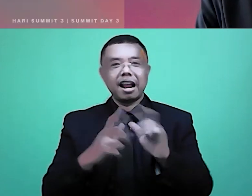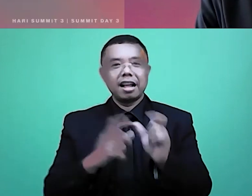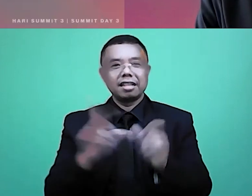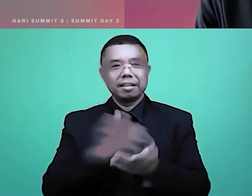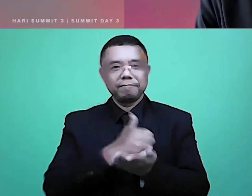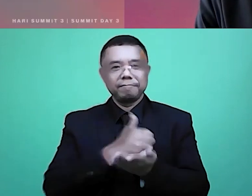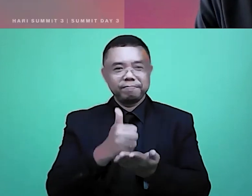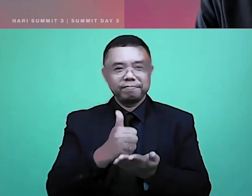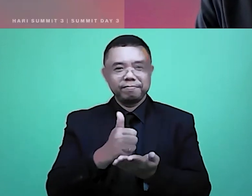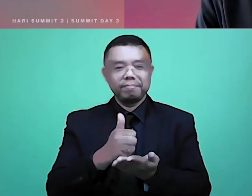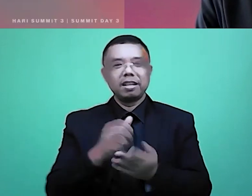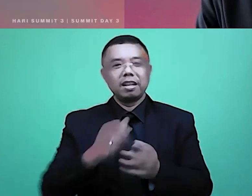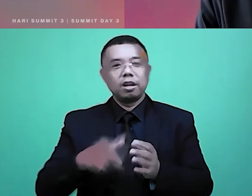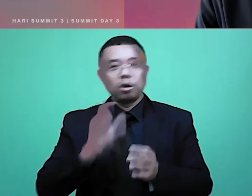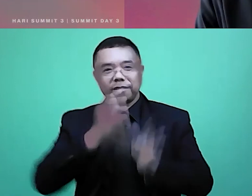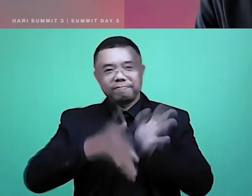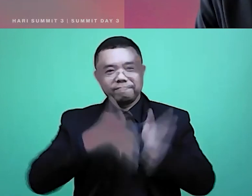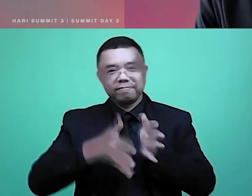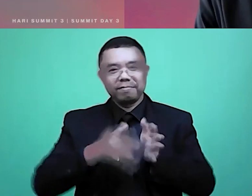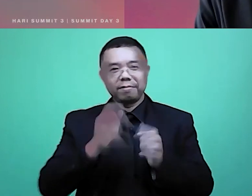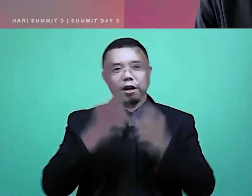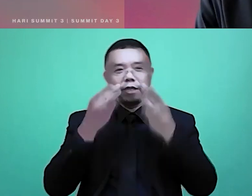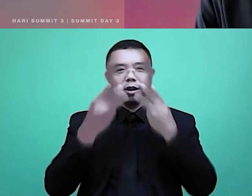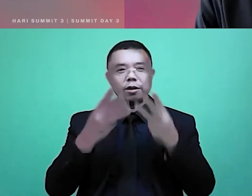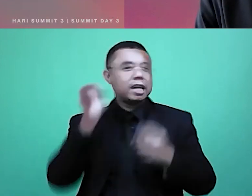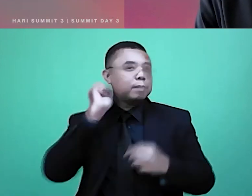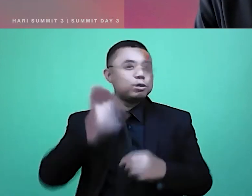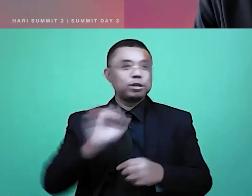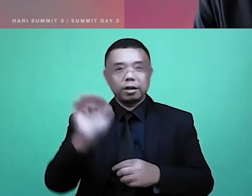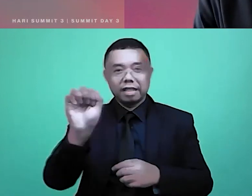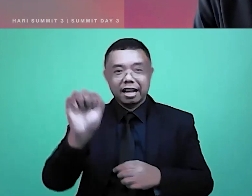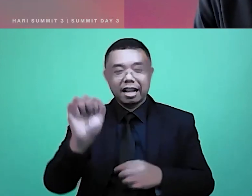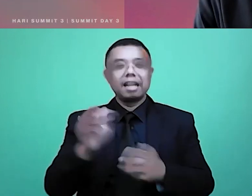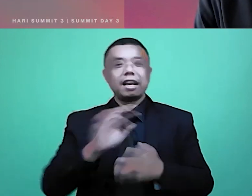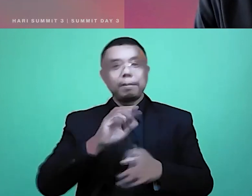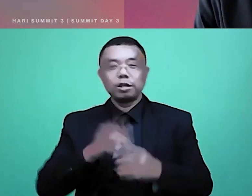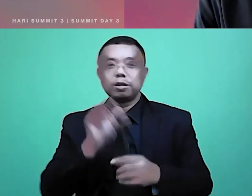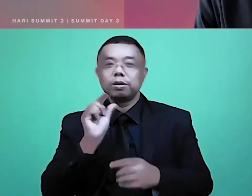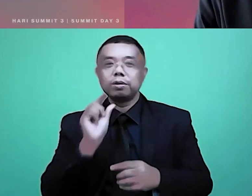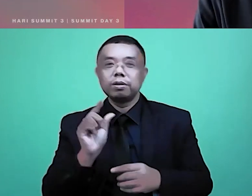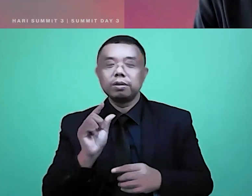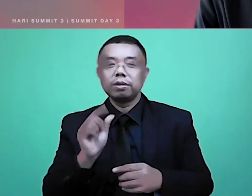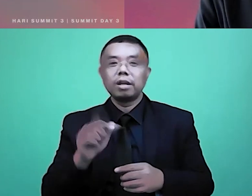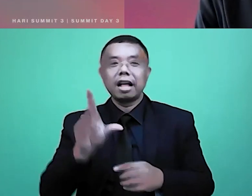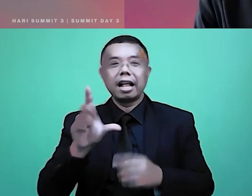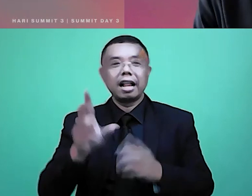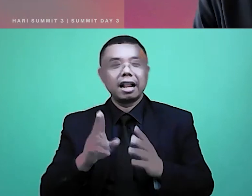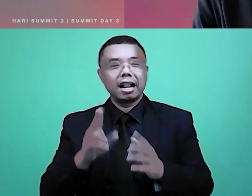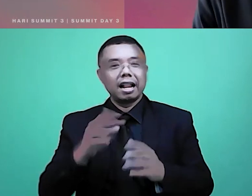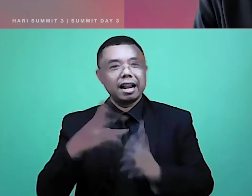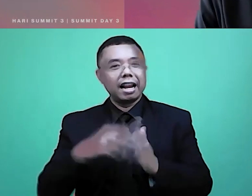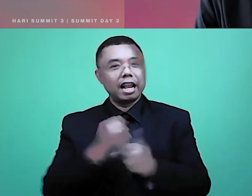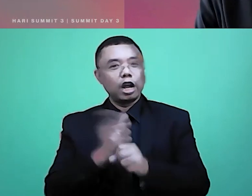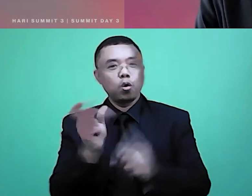Pak Widodo and Bu Sonia, and also our audio translators, Langgua, for their excellent efforts today